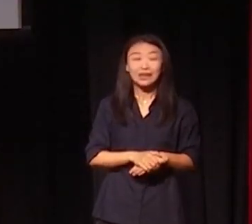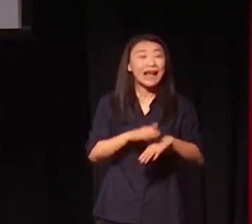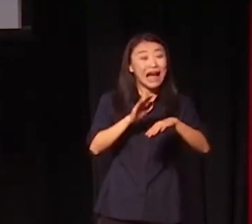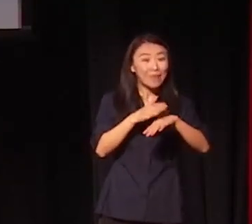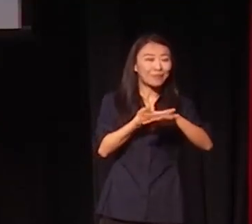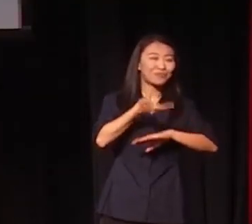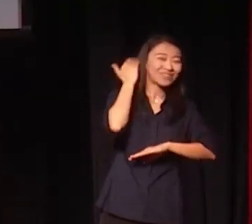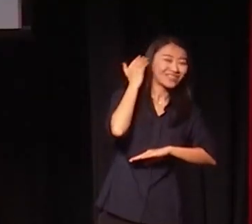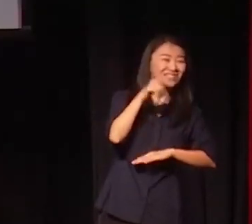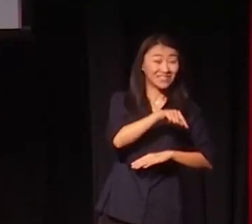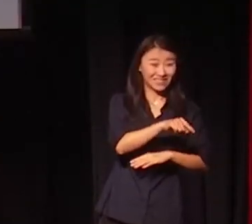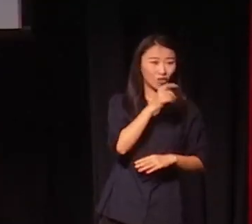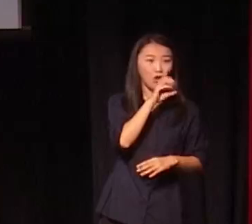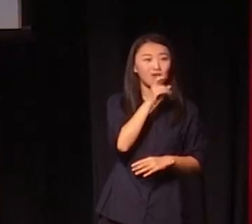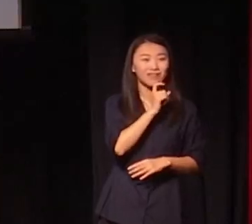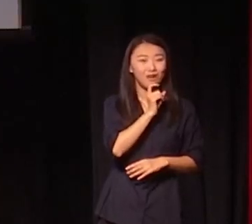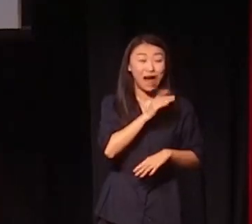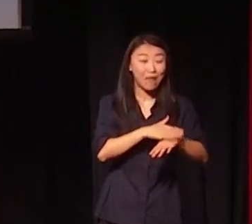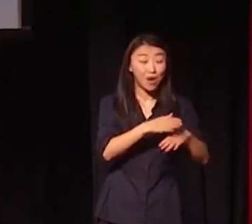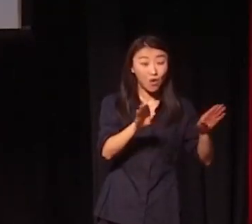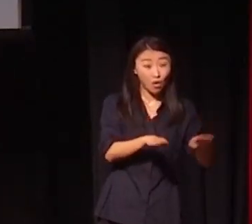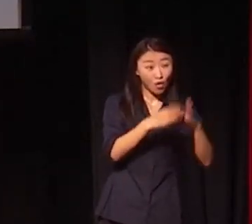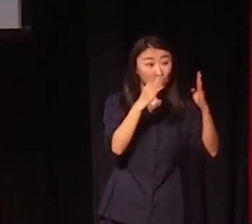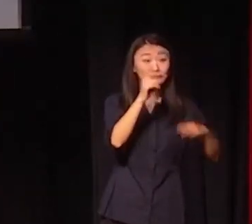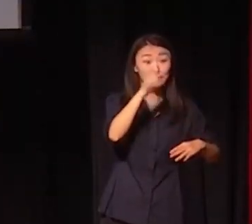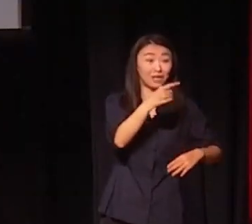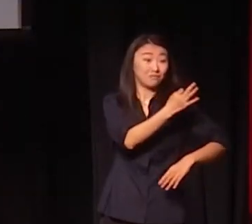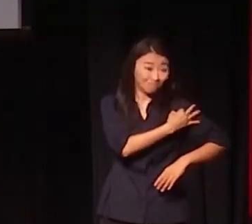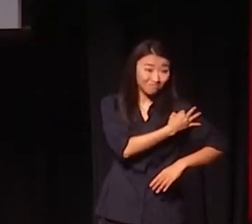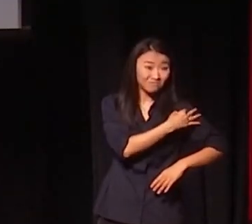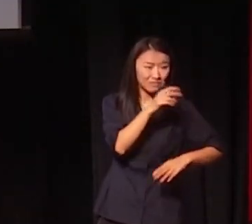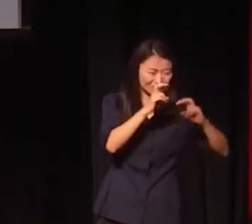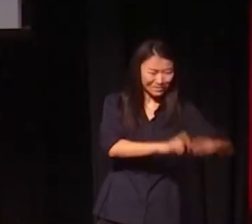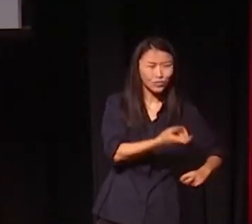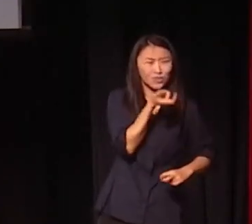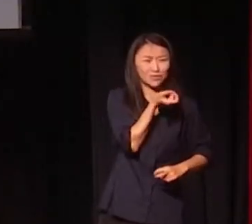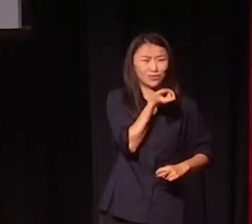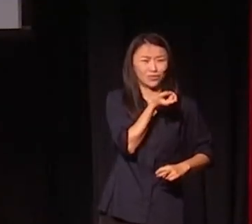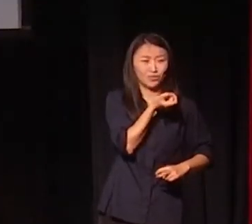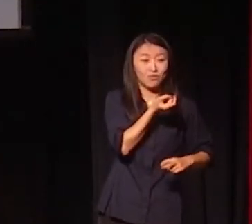earlier on, when I first started out, there was very little research in the field, and we've seen a real explosion,